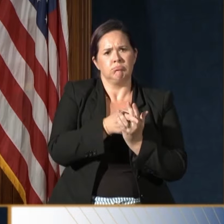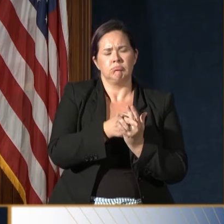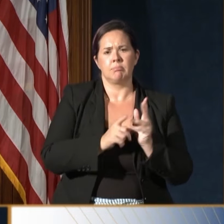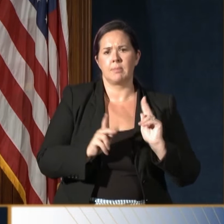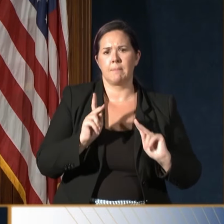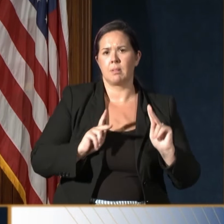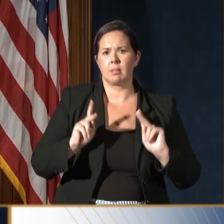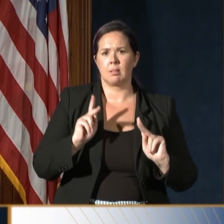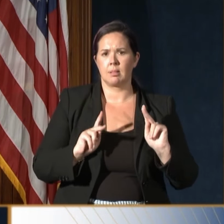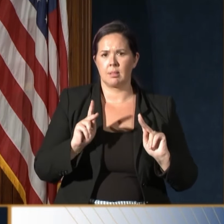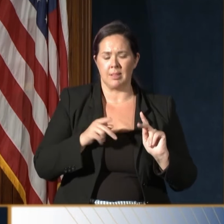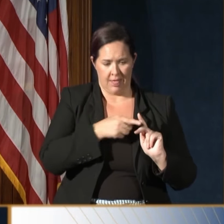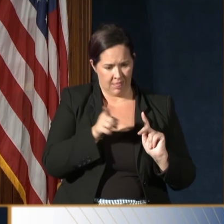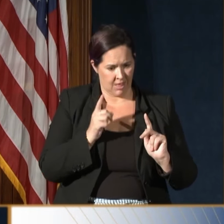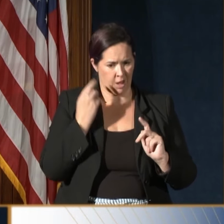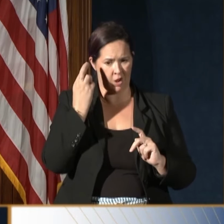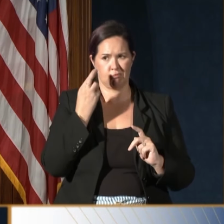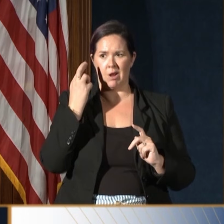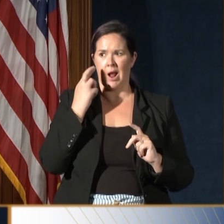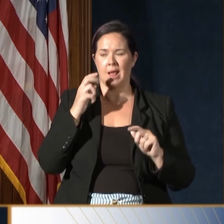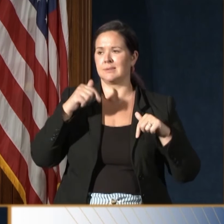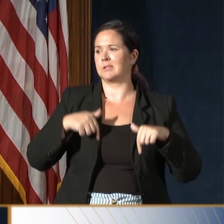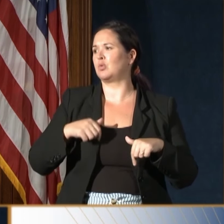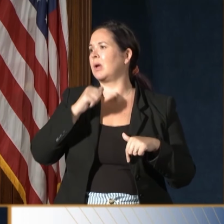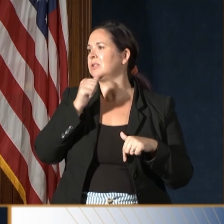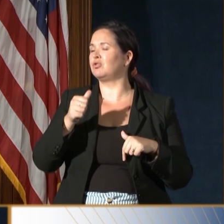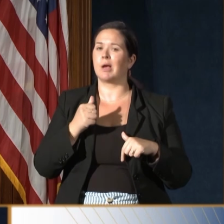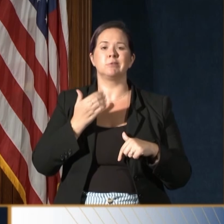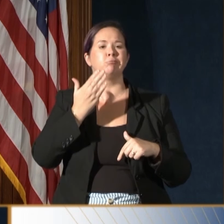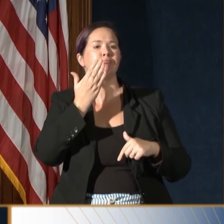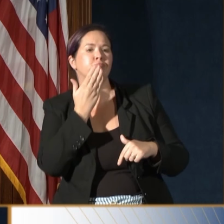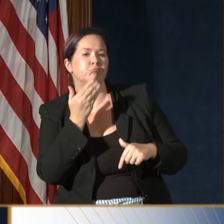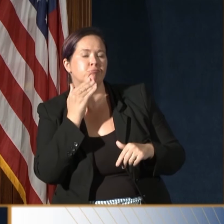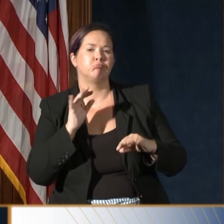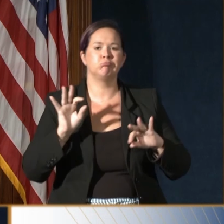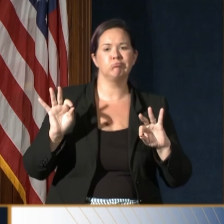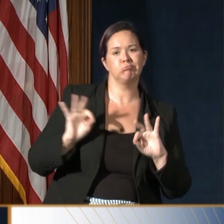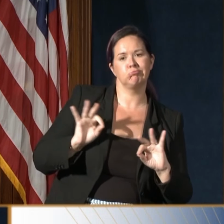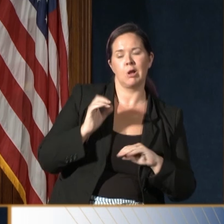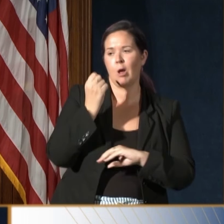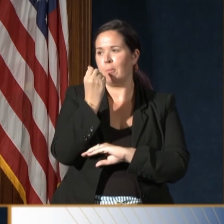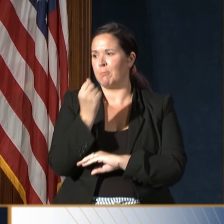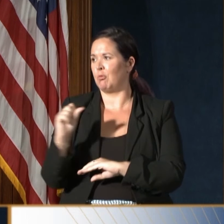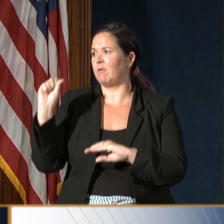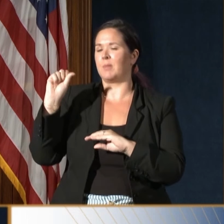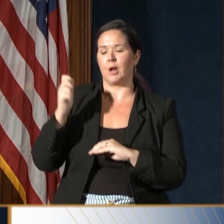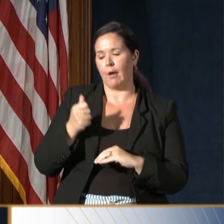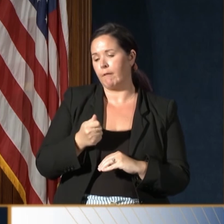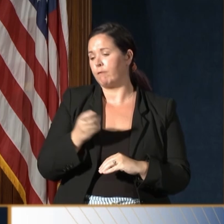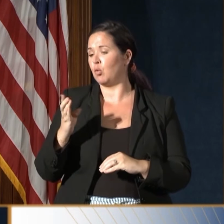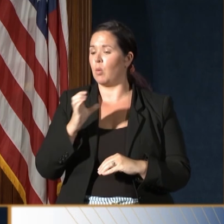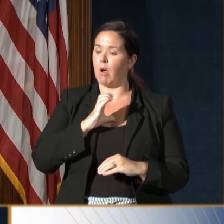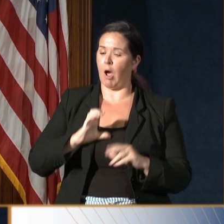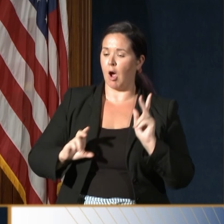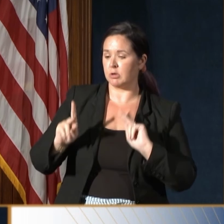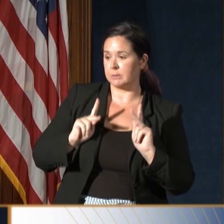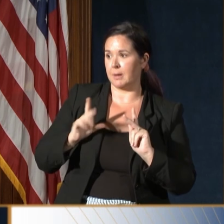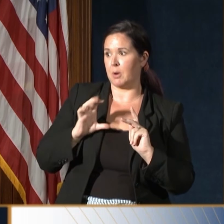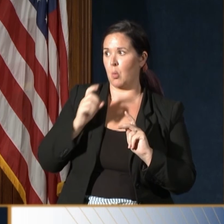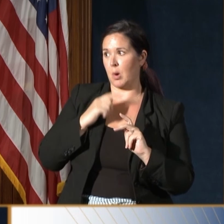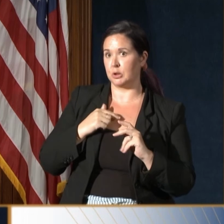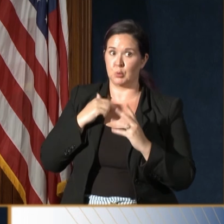knew this was not just some do-gooder movement, some few members of Congress who wanted to please